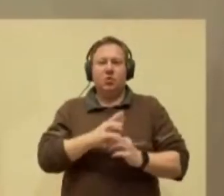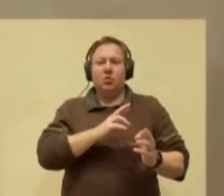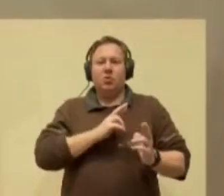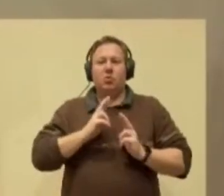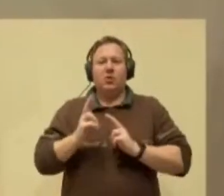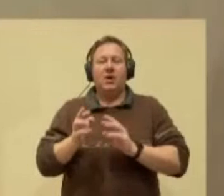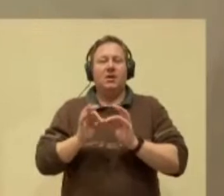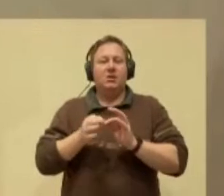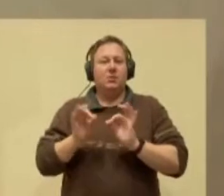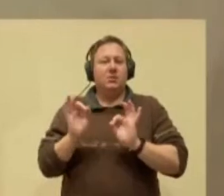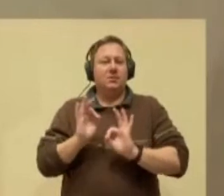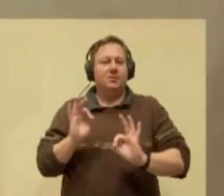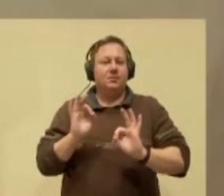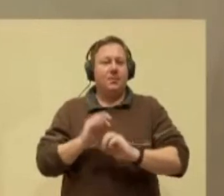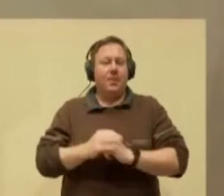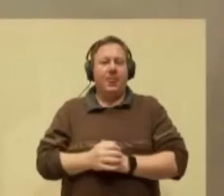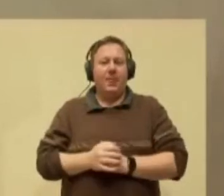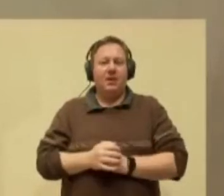the refugee